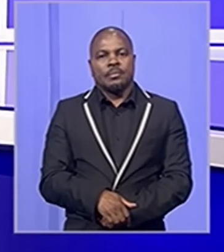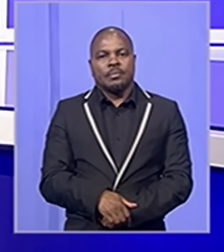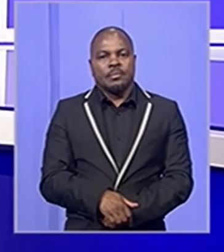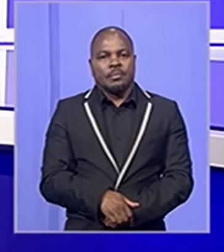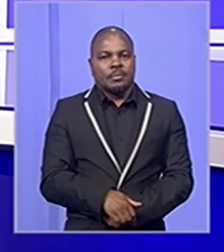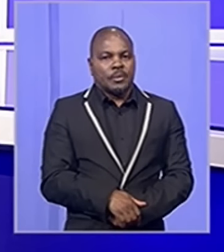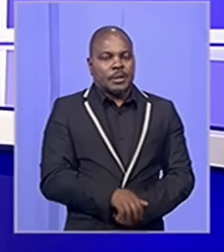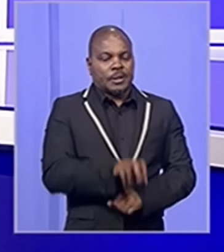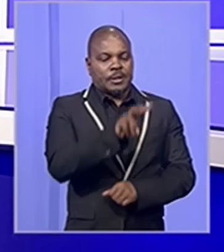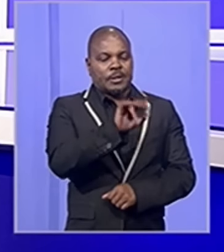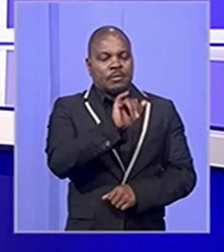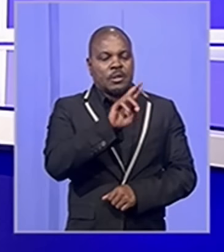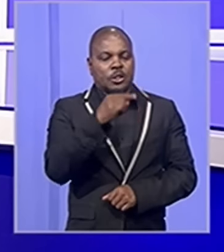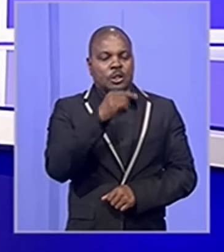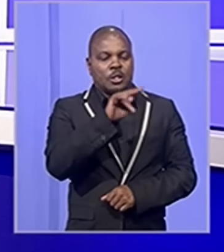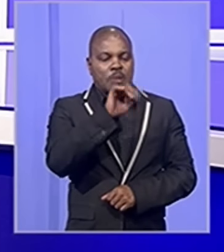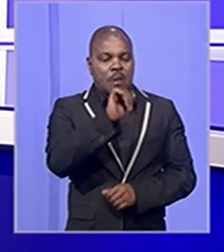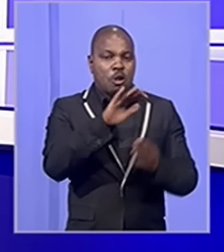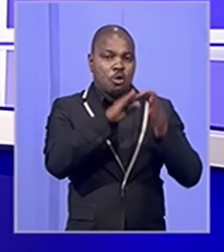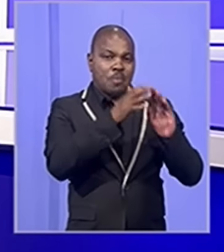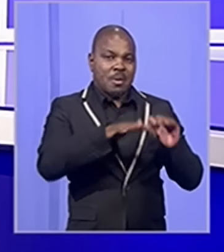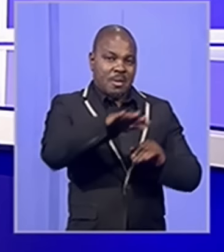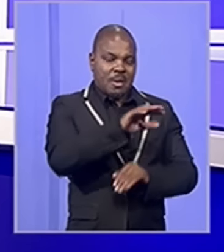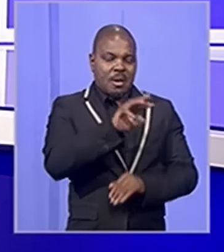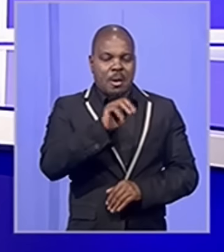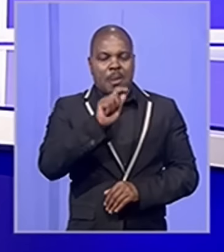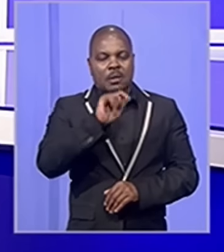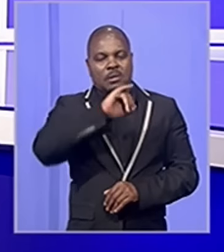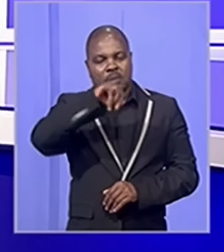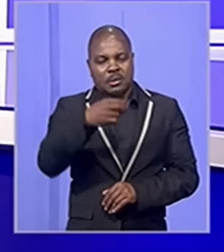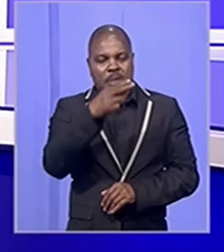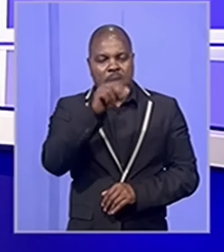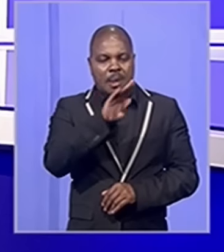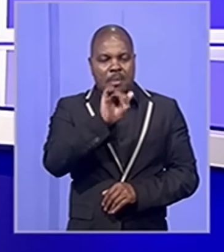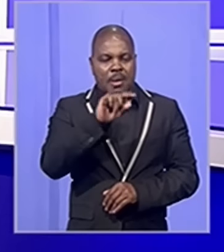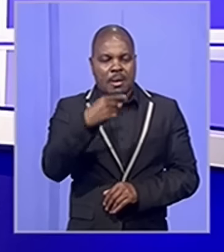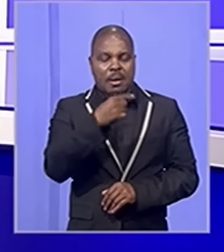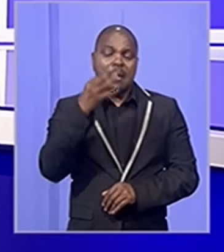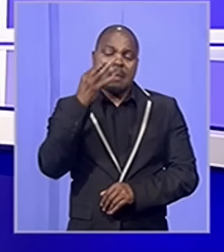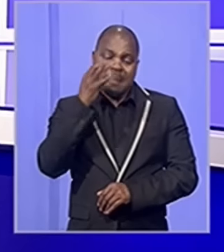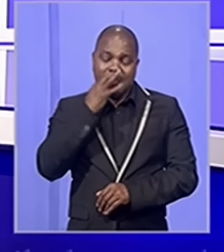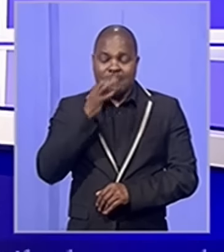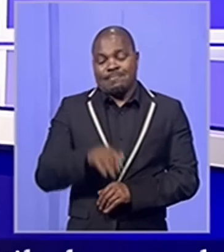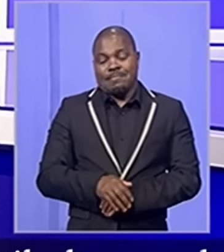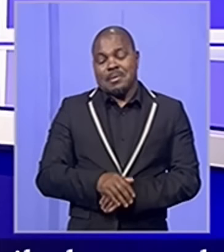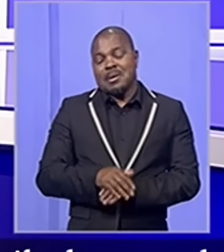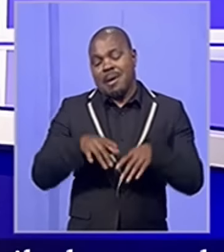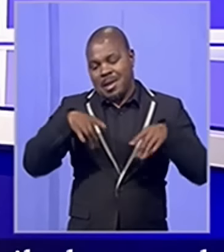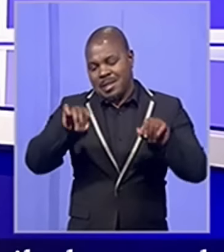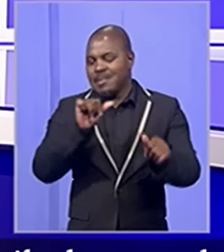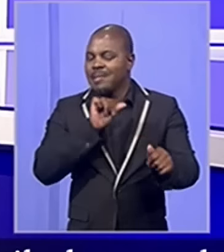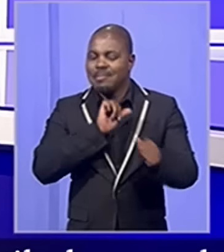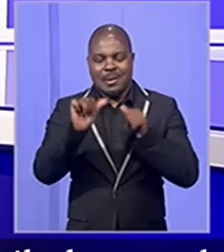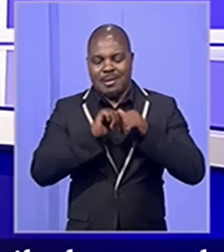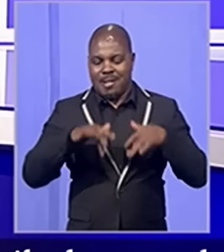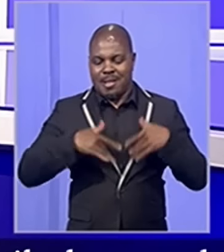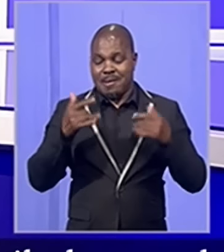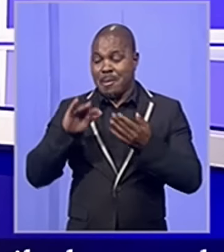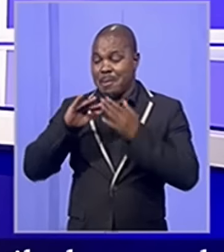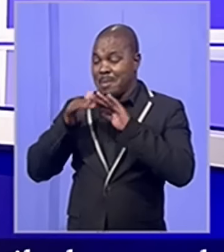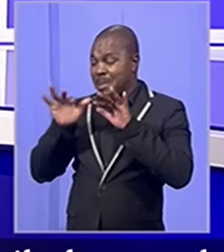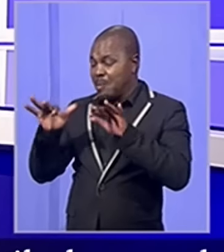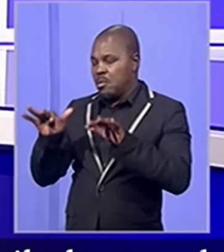Baagi ba Virginia kwa mmasepaleng wa Machabeng ba re diphologolo di tshela botoka thata go na le bona. Ba re e